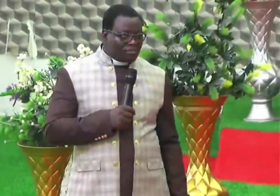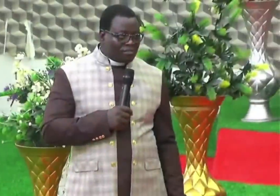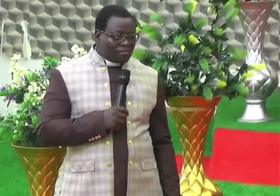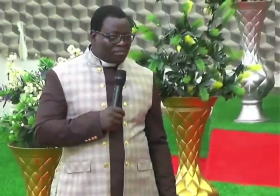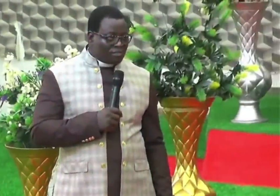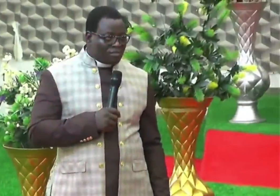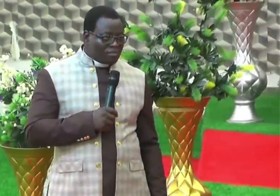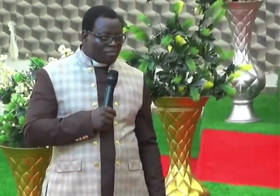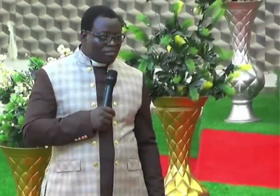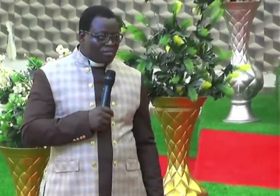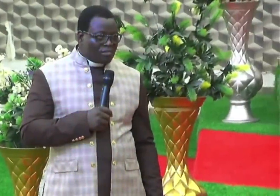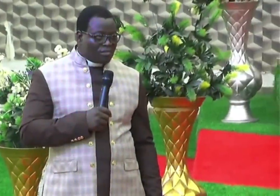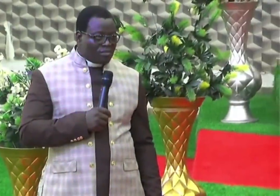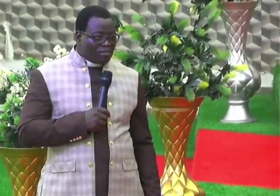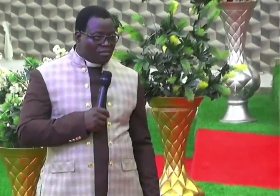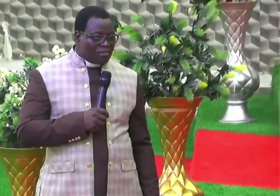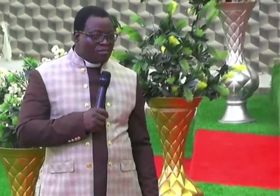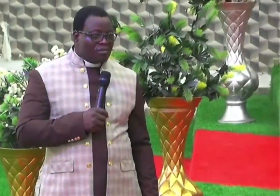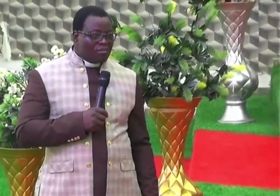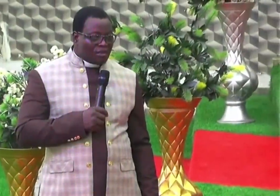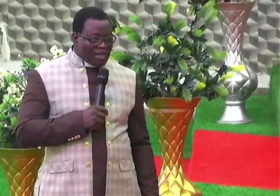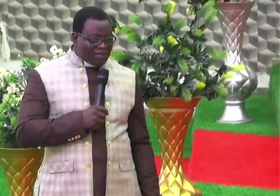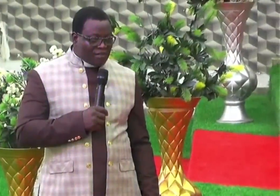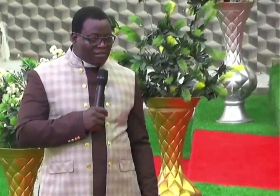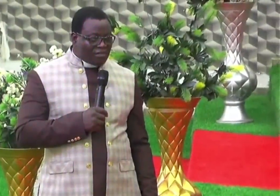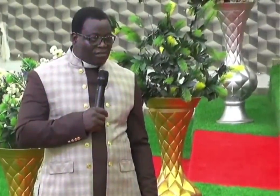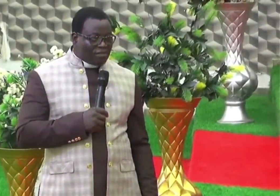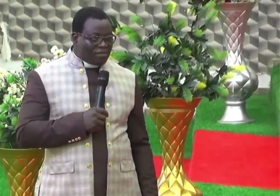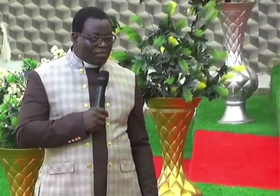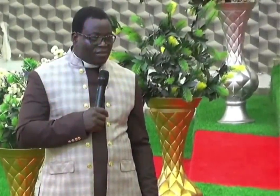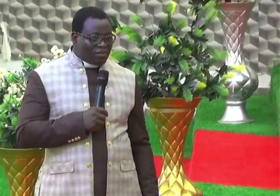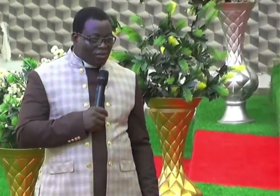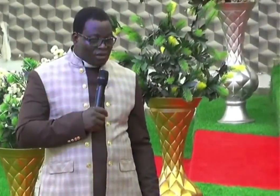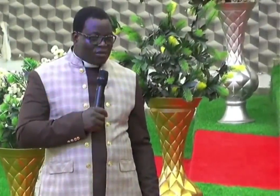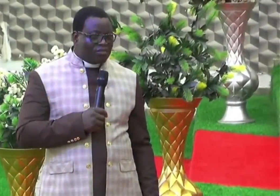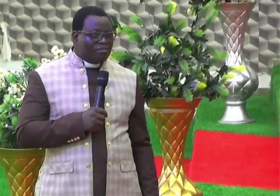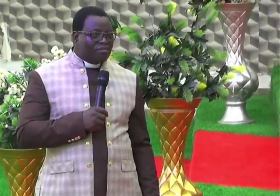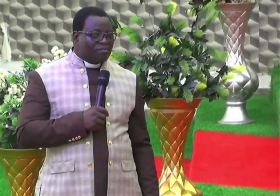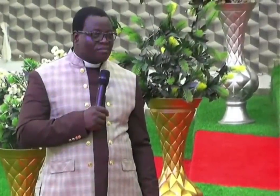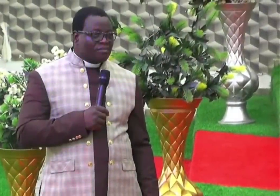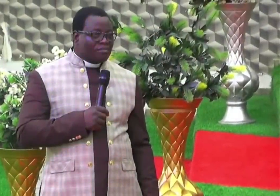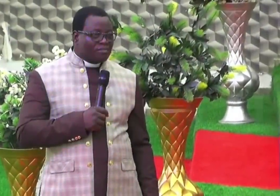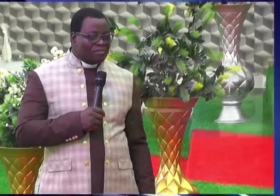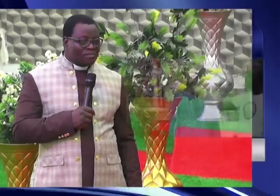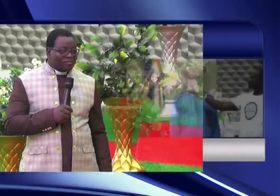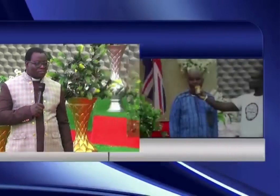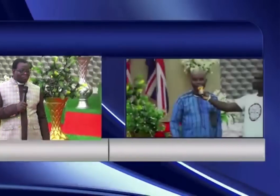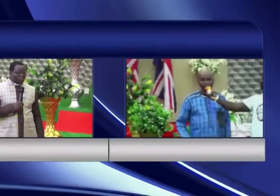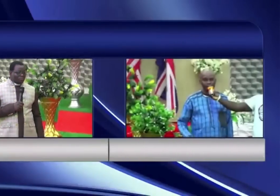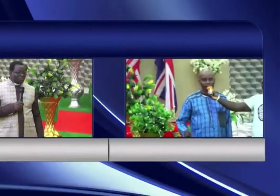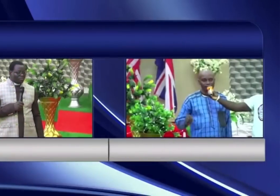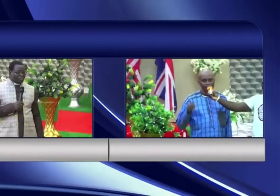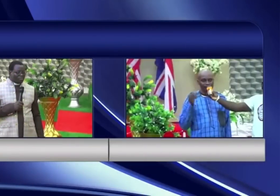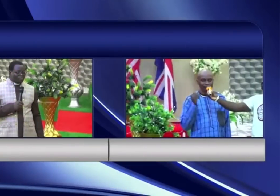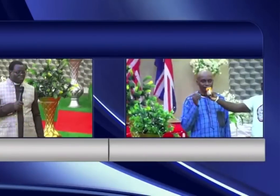Your name, sir. Olu come in here, American Dubis. Lati challenge here, Ibadan. Okay. Awa ni Sunday